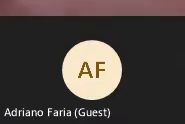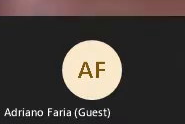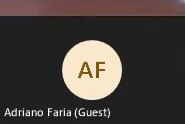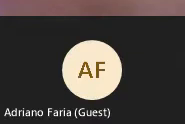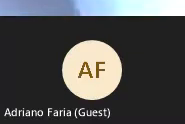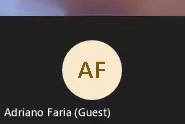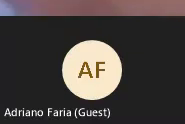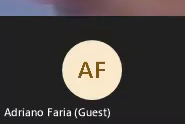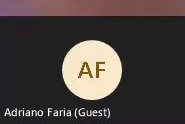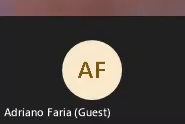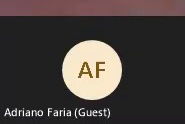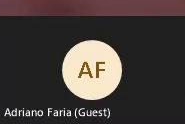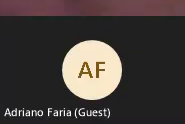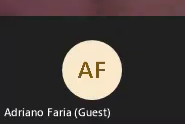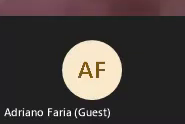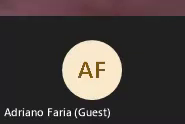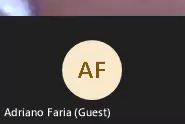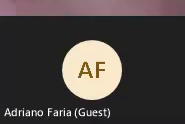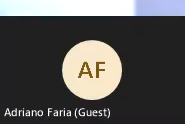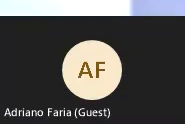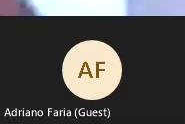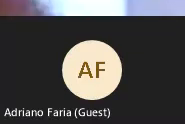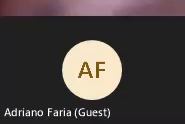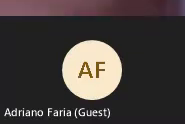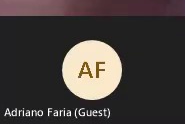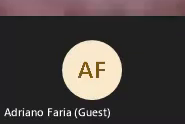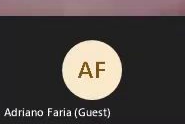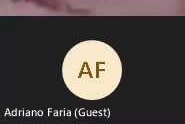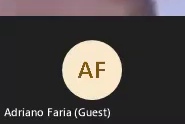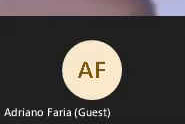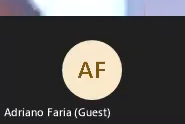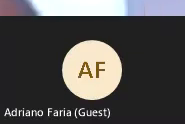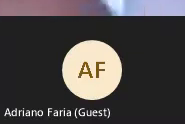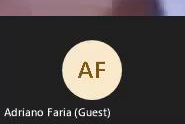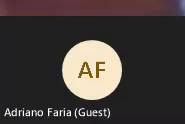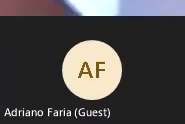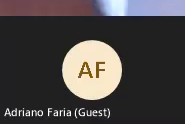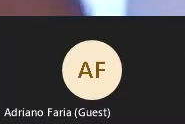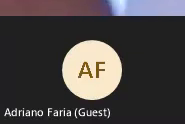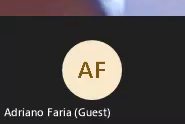My Life frequently just to make sure that you've got access. And then, of course, using your